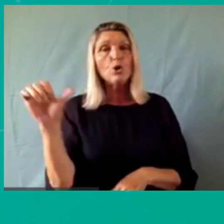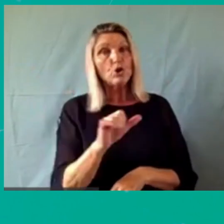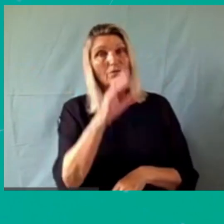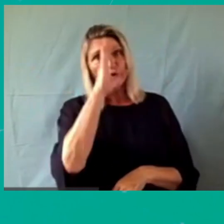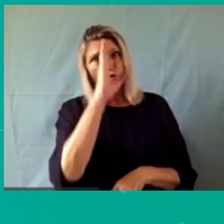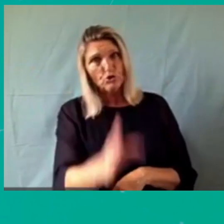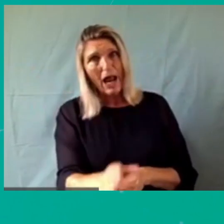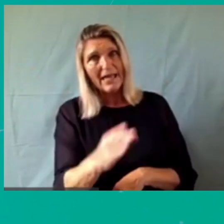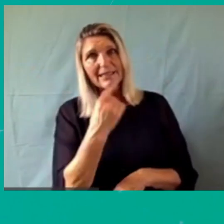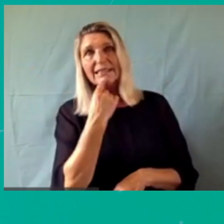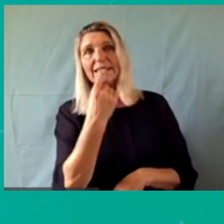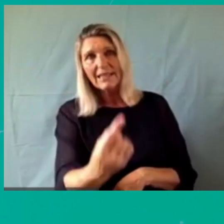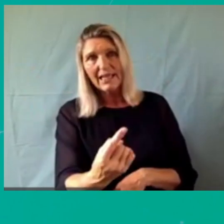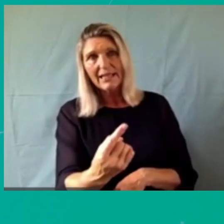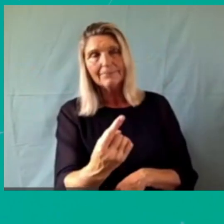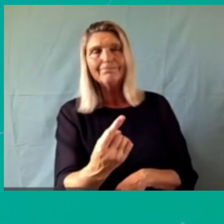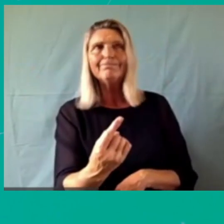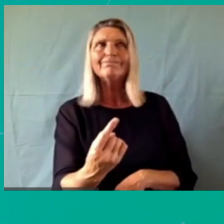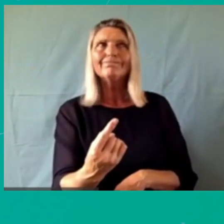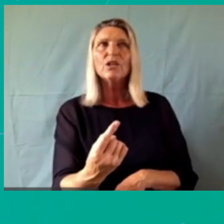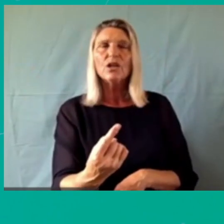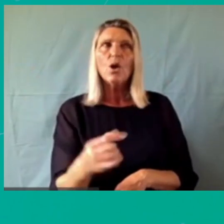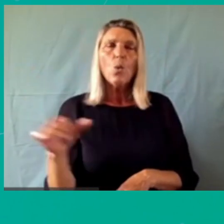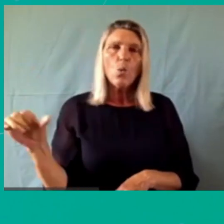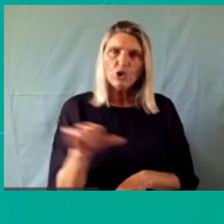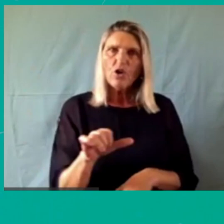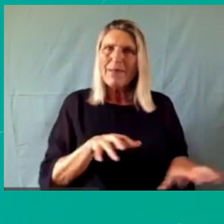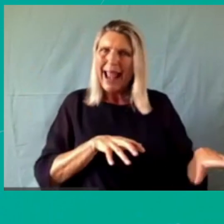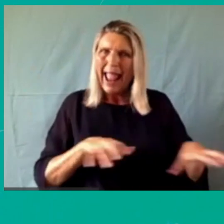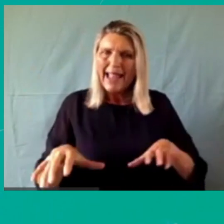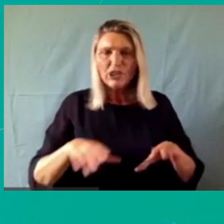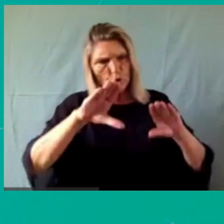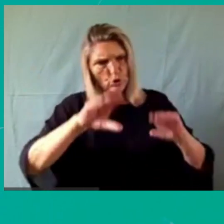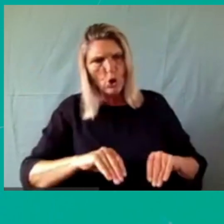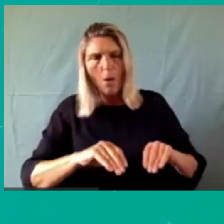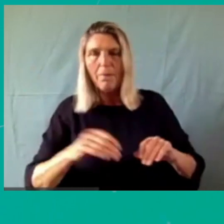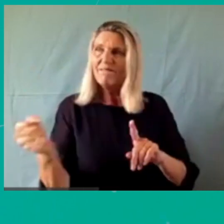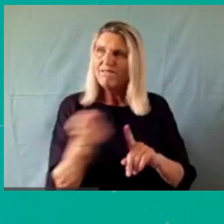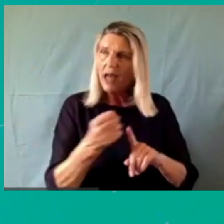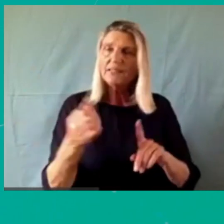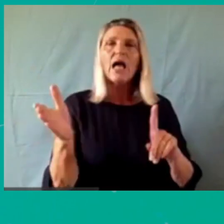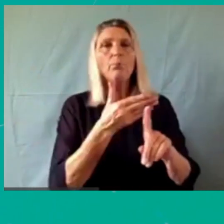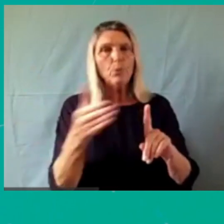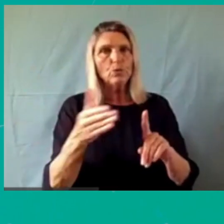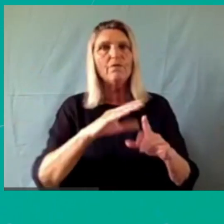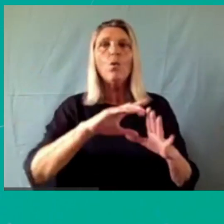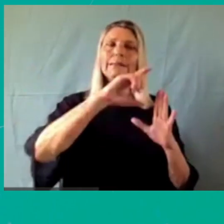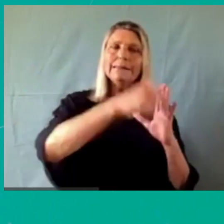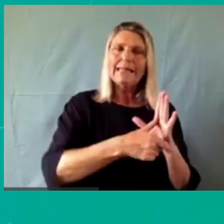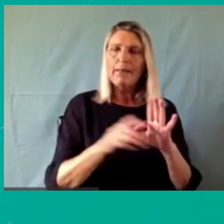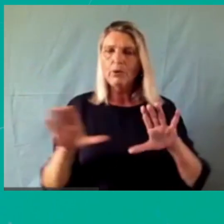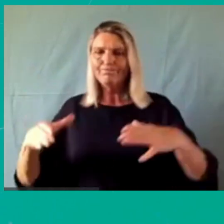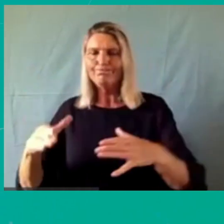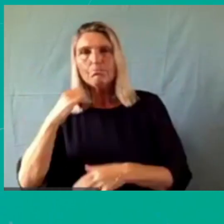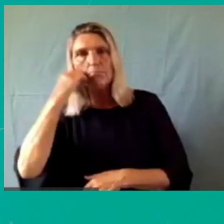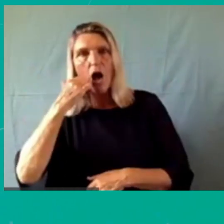been acting on the shocking violence and abuse for our disabled whānau people and communities. But right